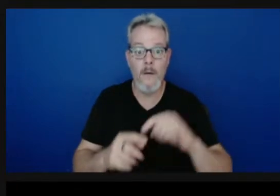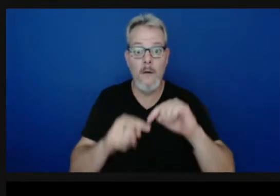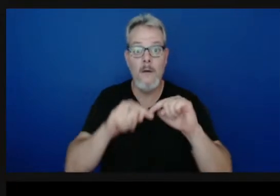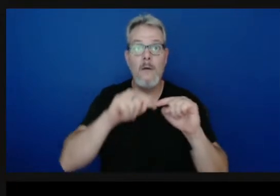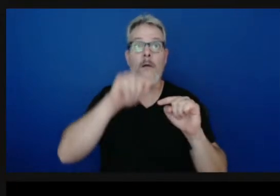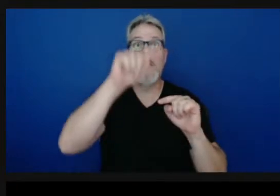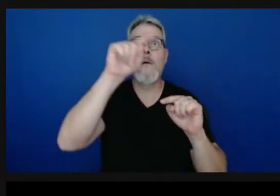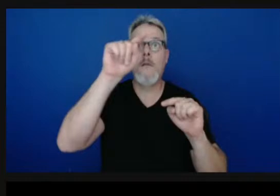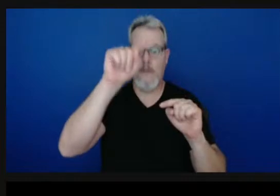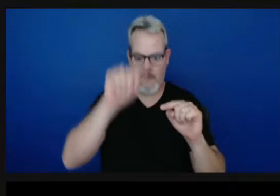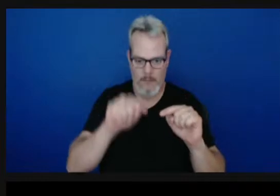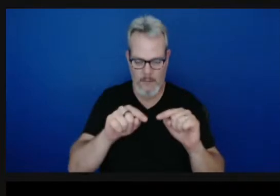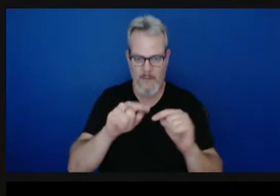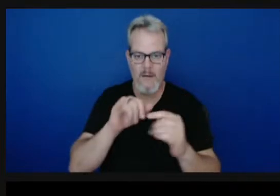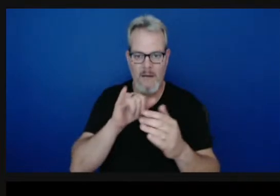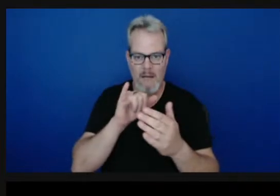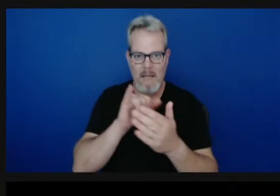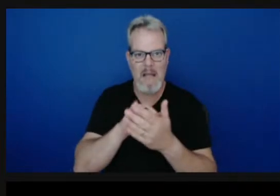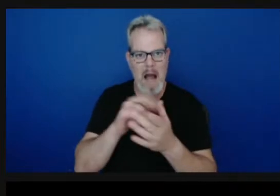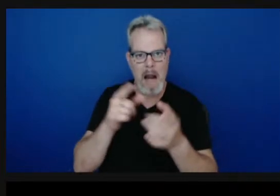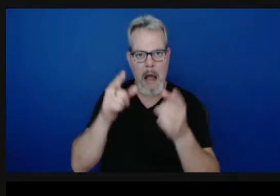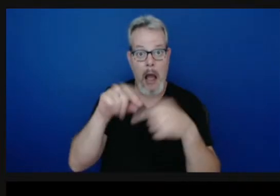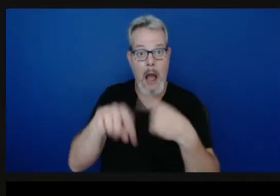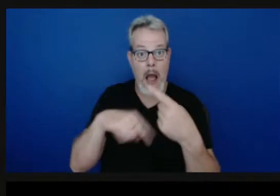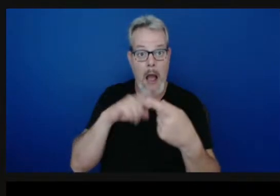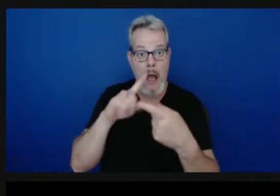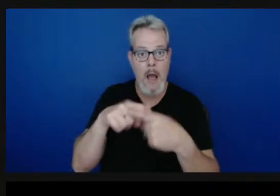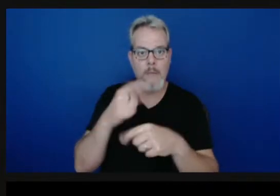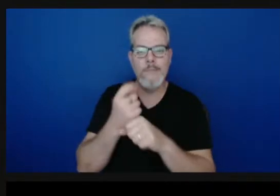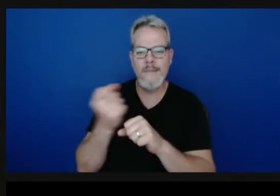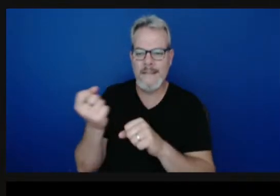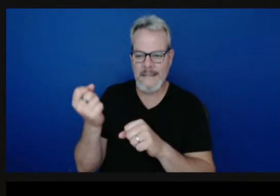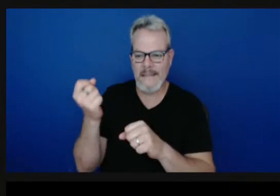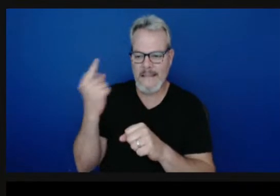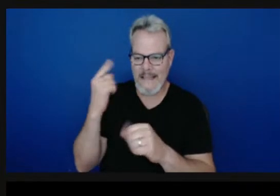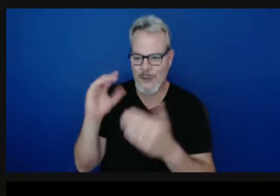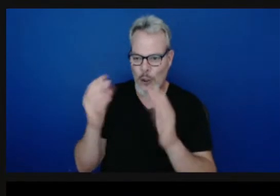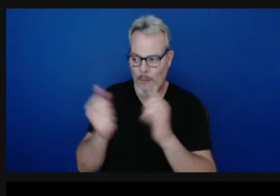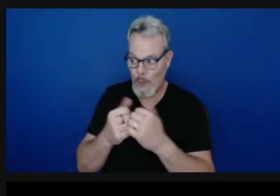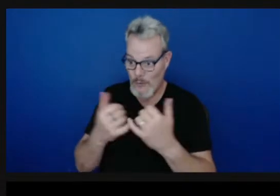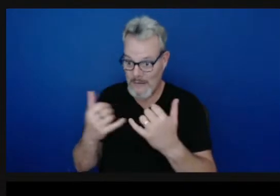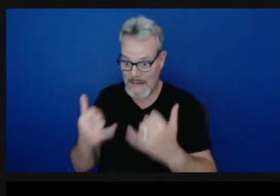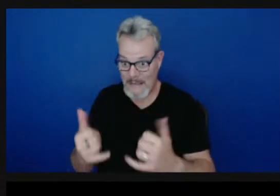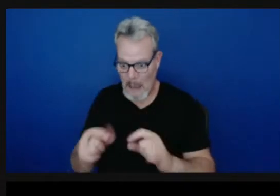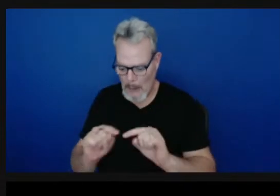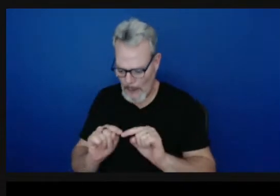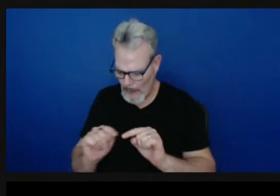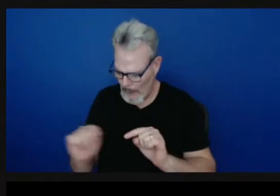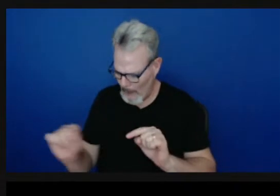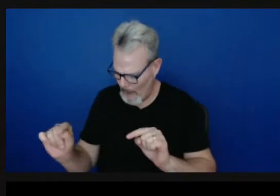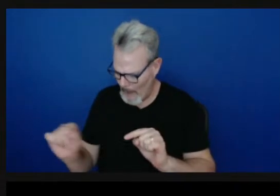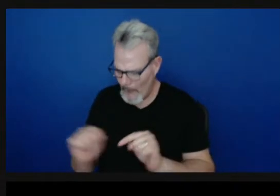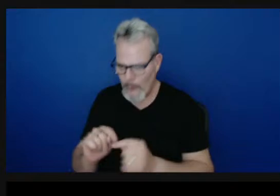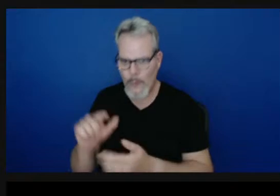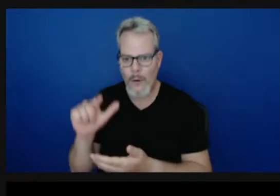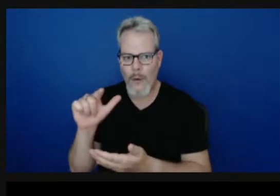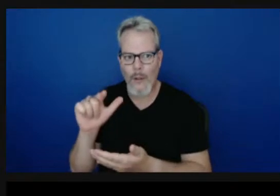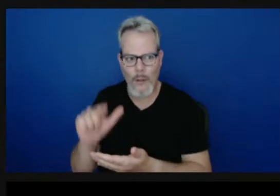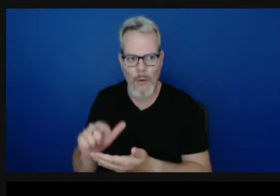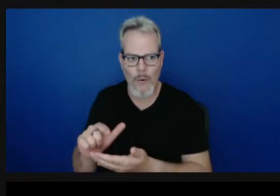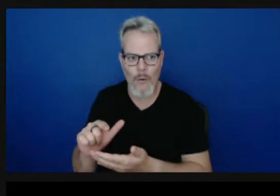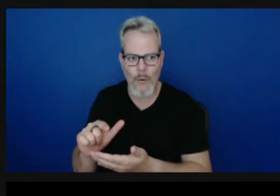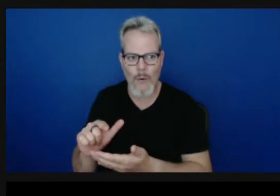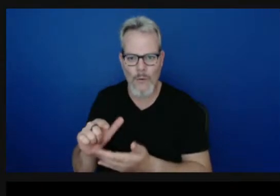towards the latter part of last year. And in comparison, our counts are still quite low. And in comparison to the buildup to the